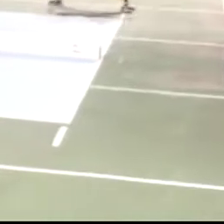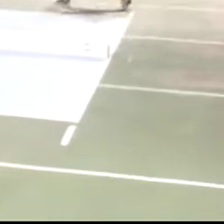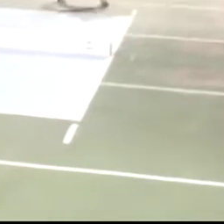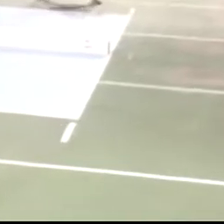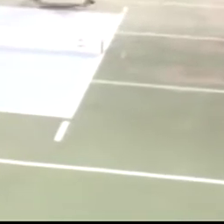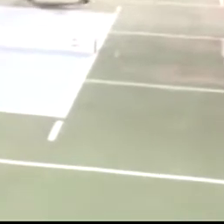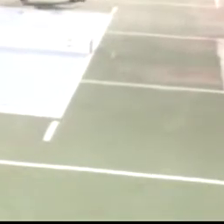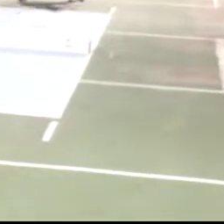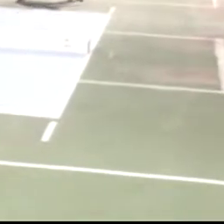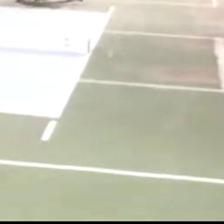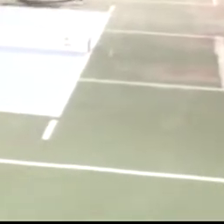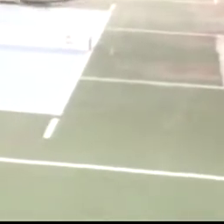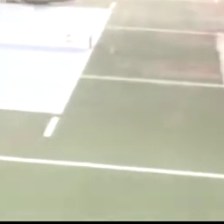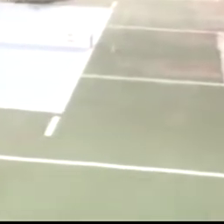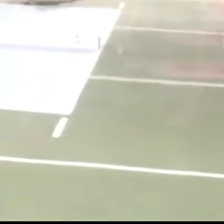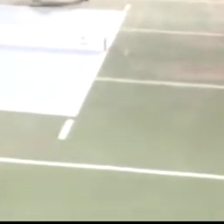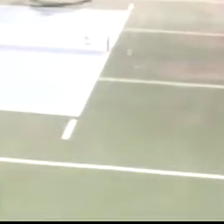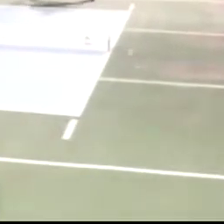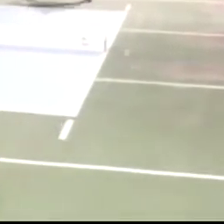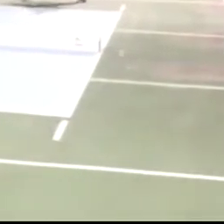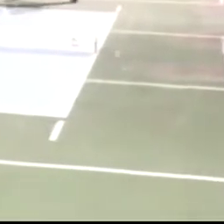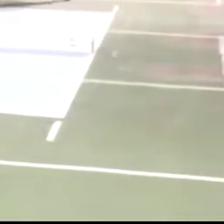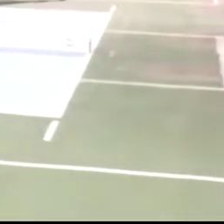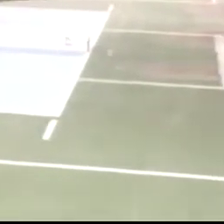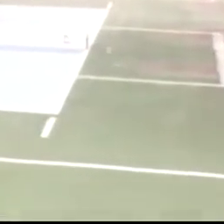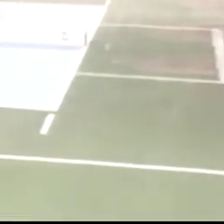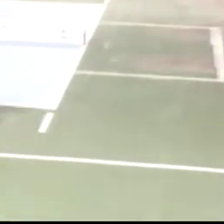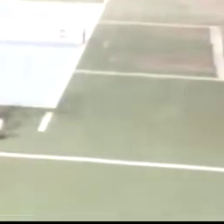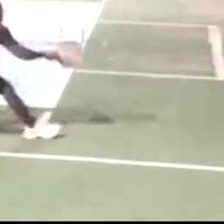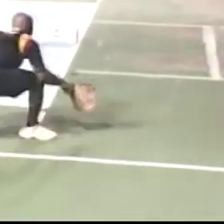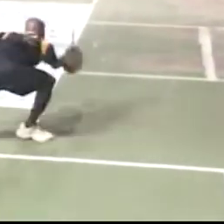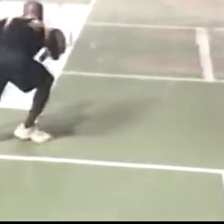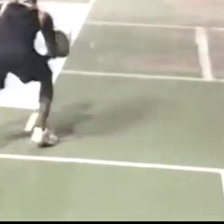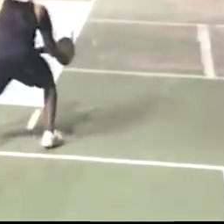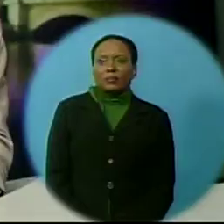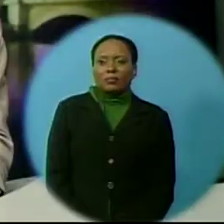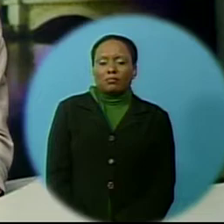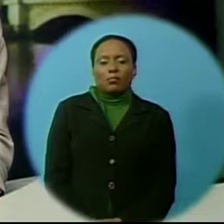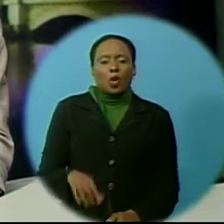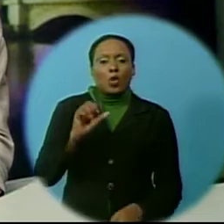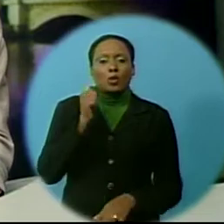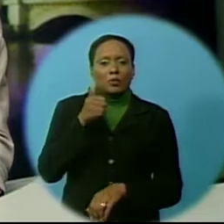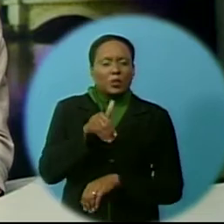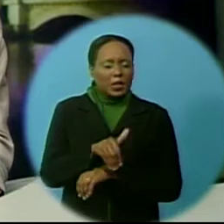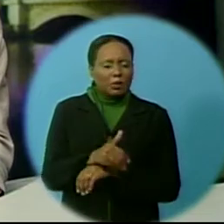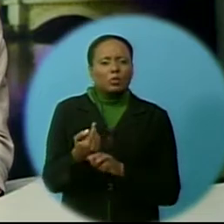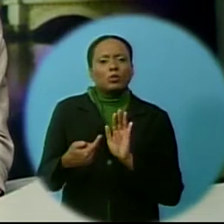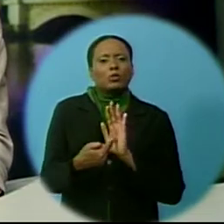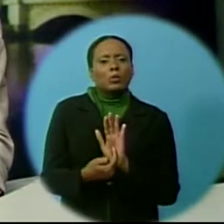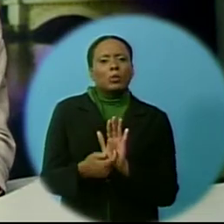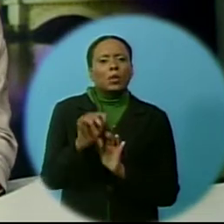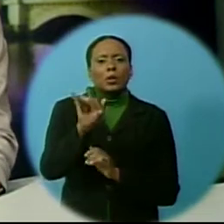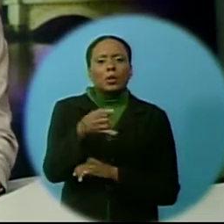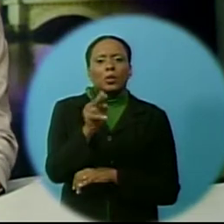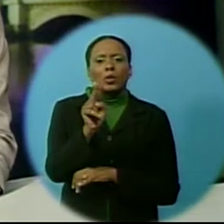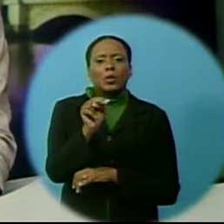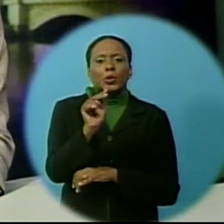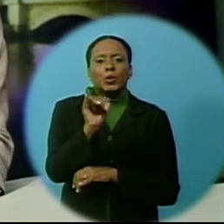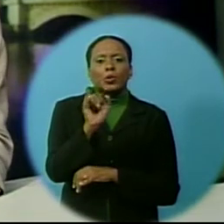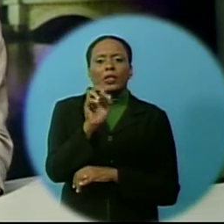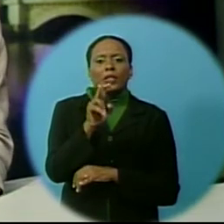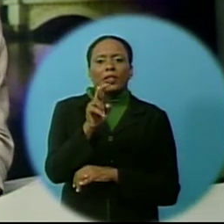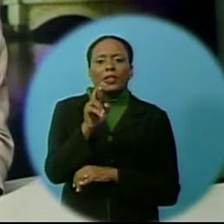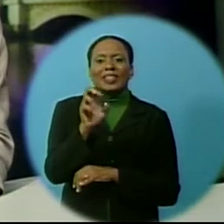set 21-16, 21-12, 21-16. Well, tomorrow we'll have highlights of the